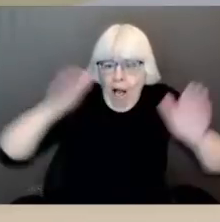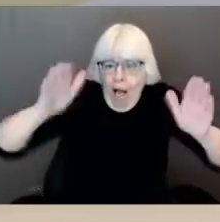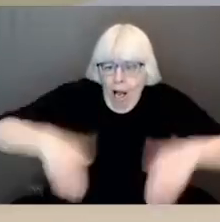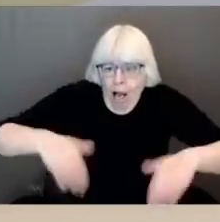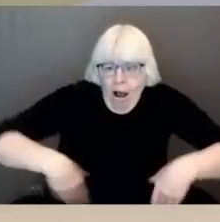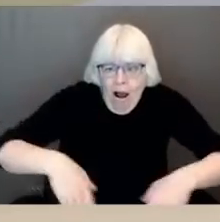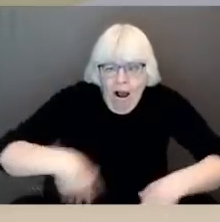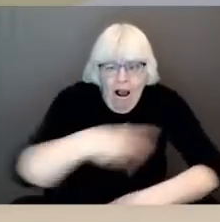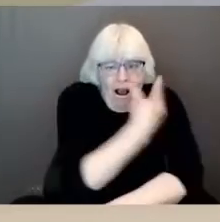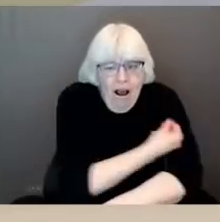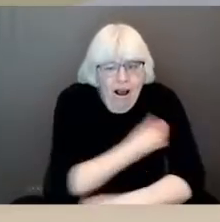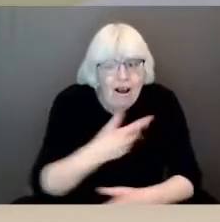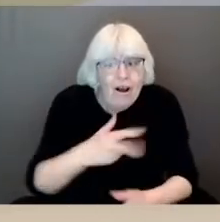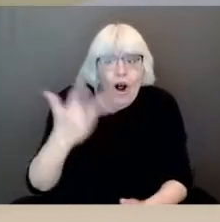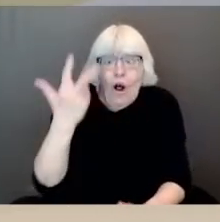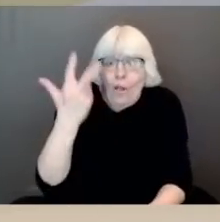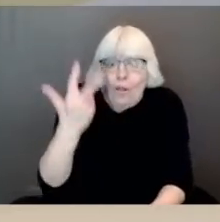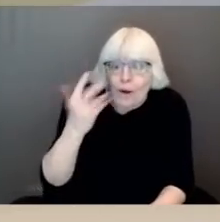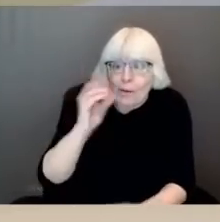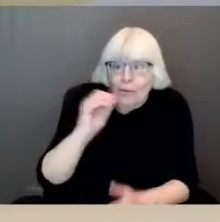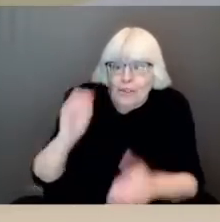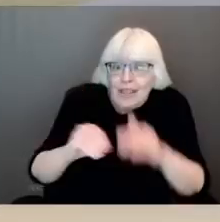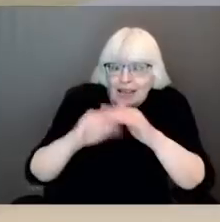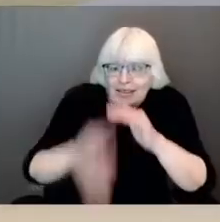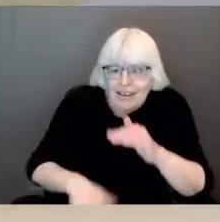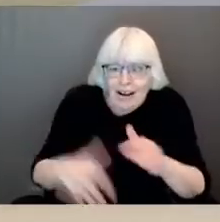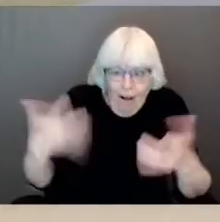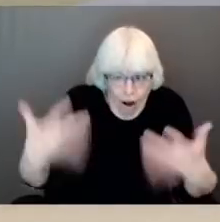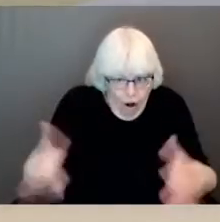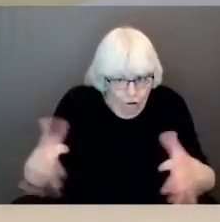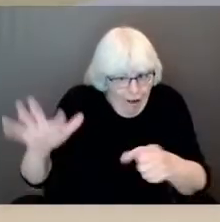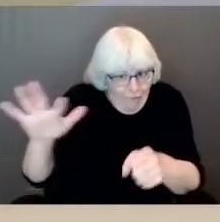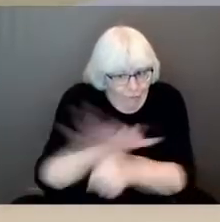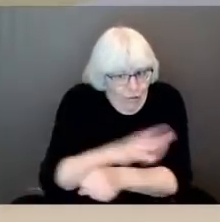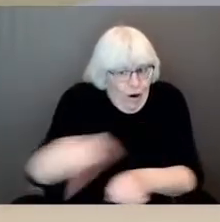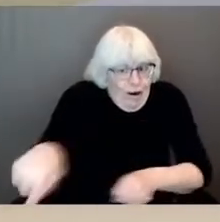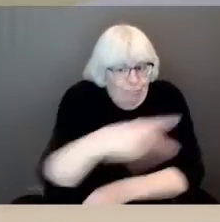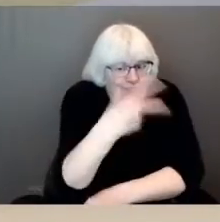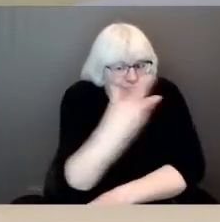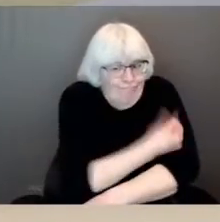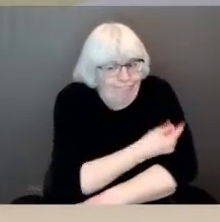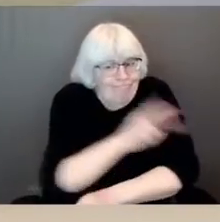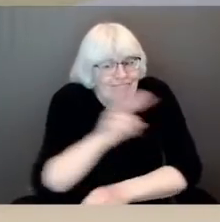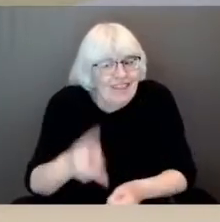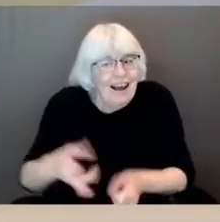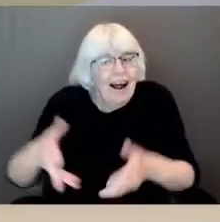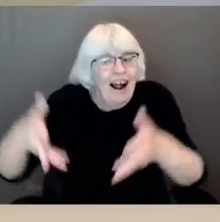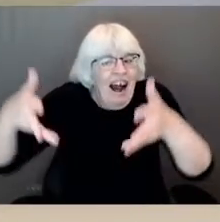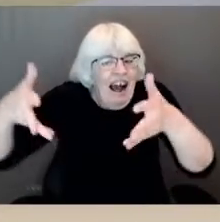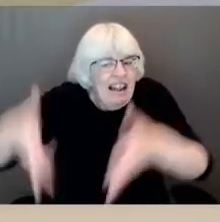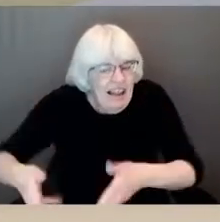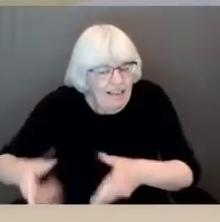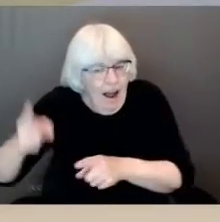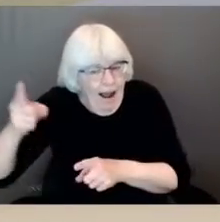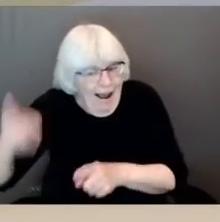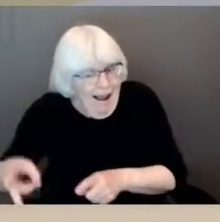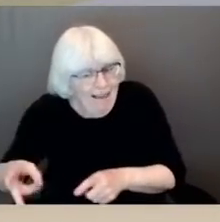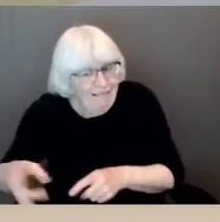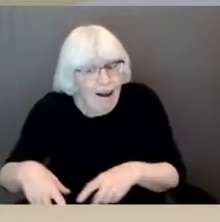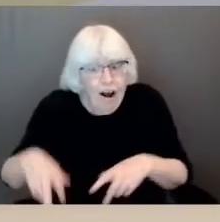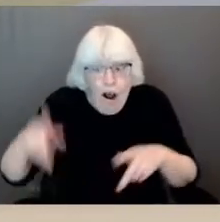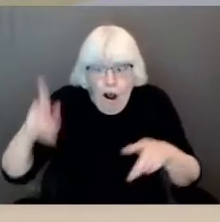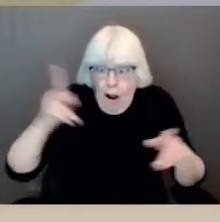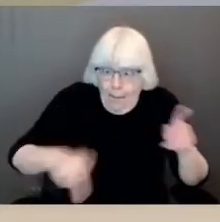fully vaccinated. The remainder were partially vaccinated. People who are not fully vaccinated are more likely to